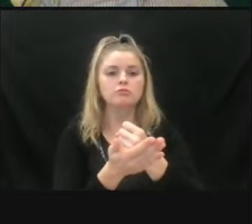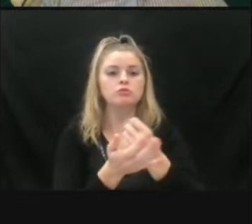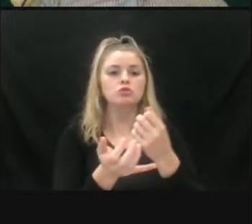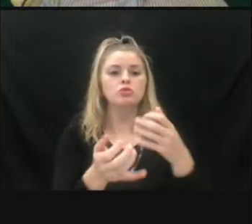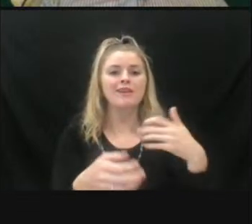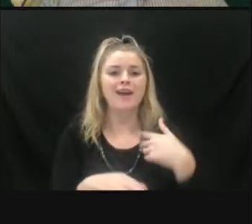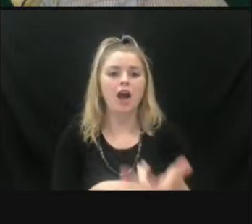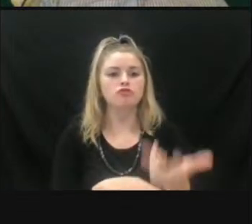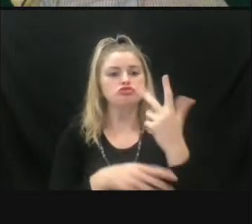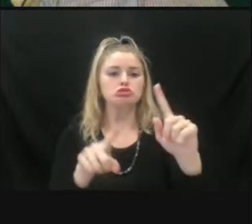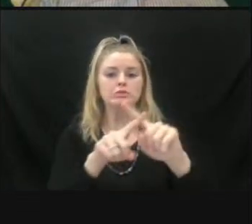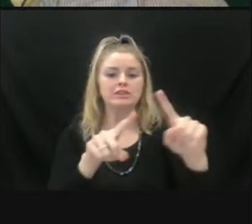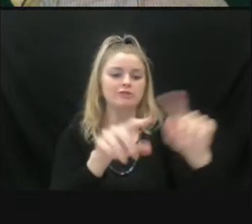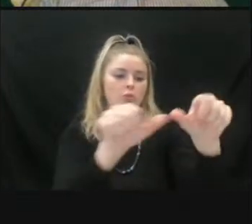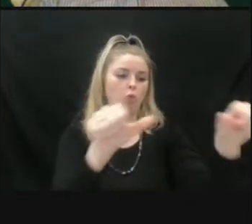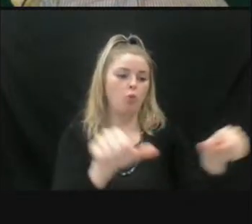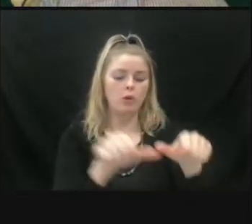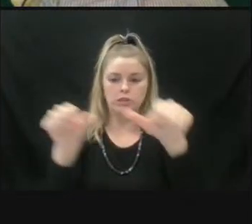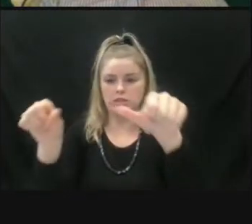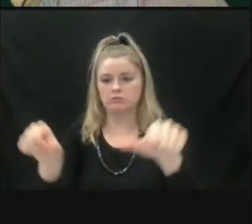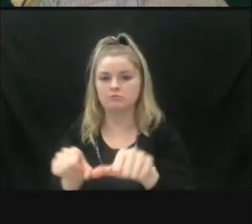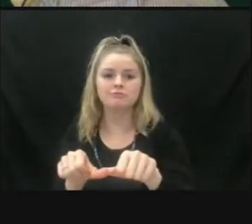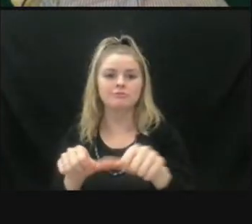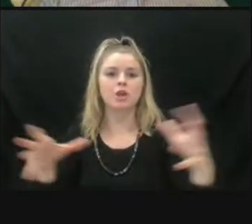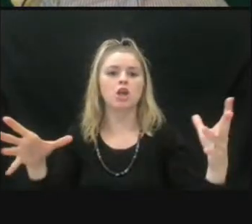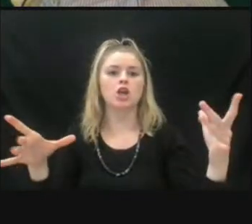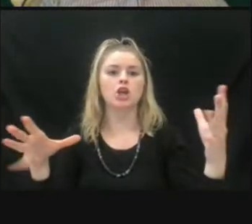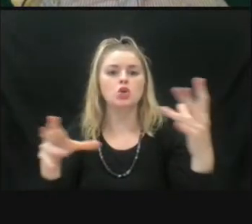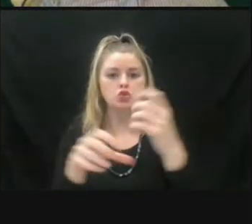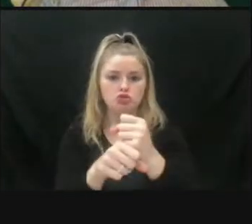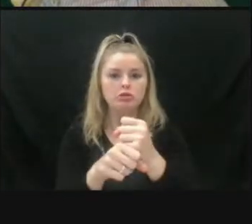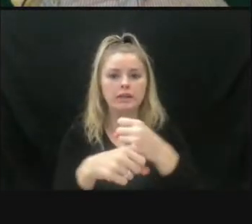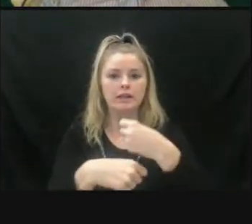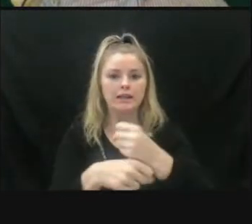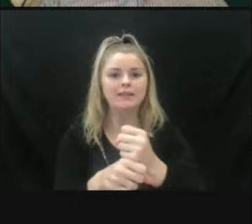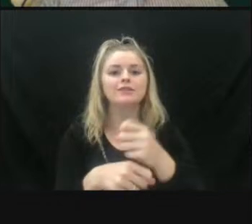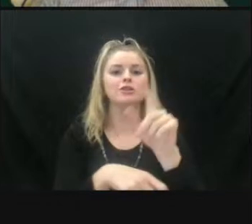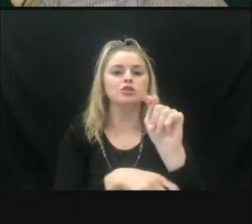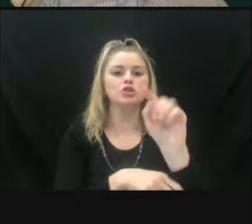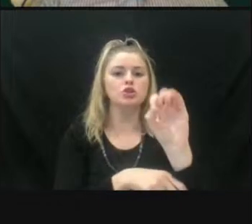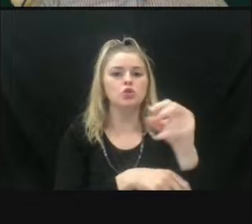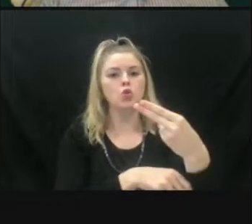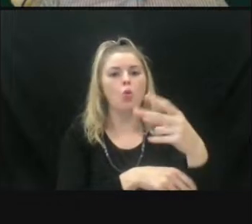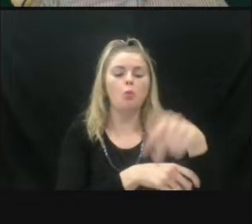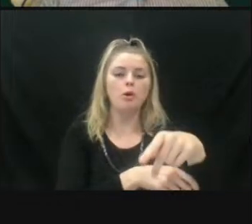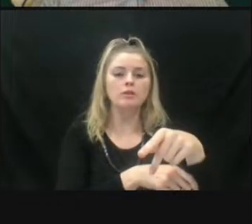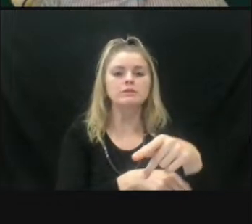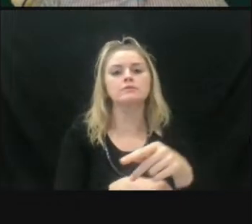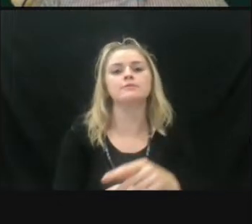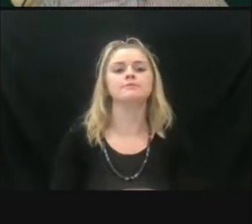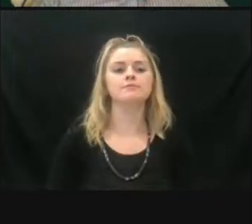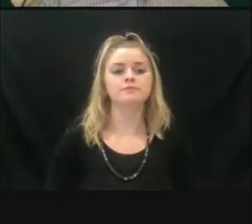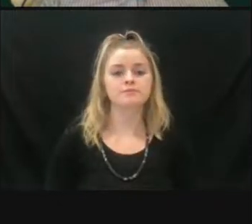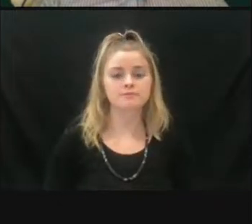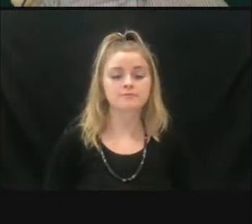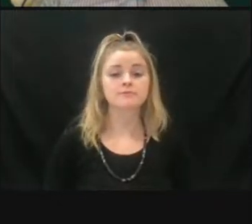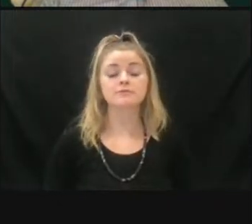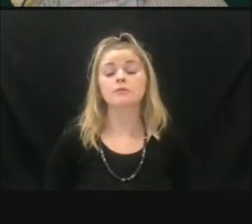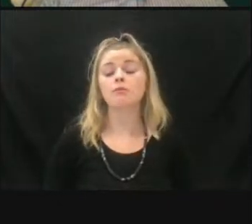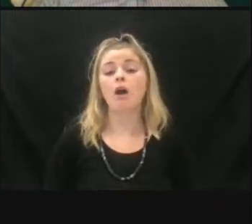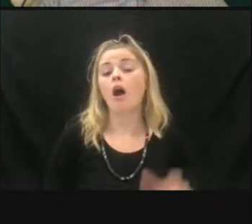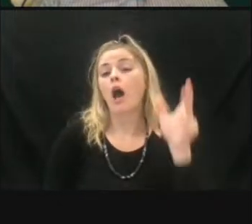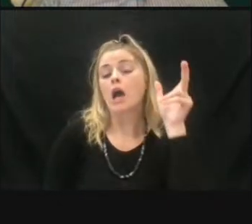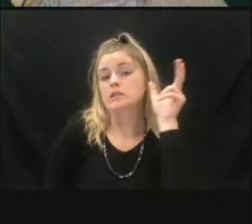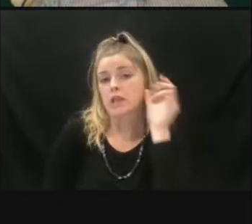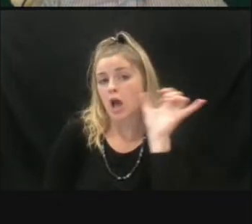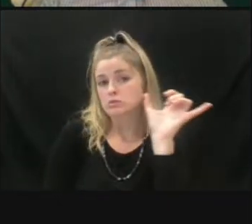three-dimensional one. This created T.O.H.P, the Oral History Project, which is pronounced Top, which happened to be the